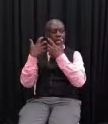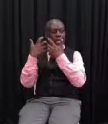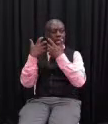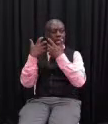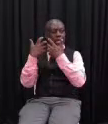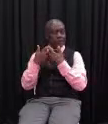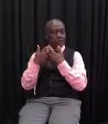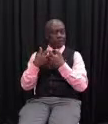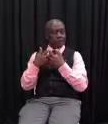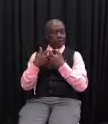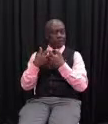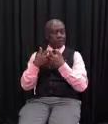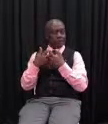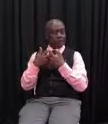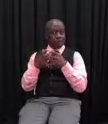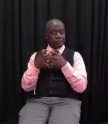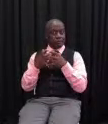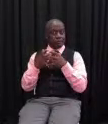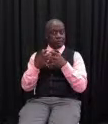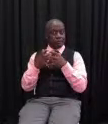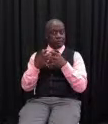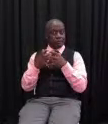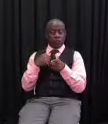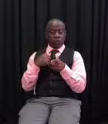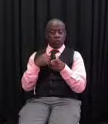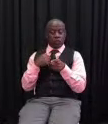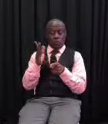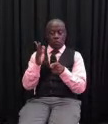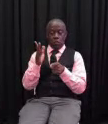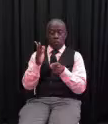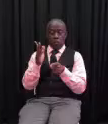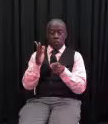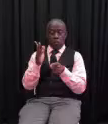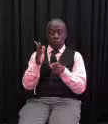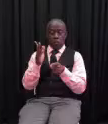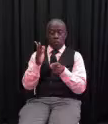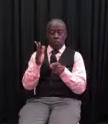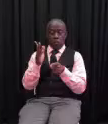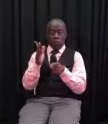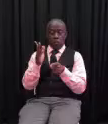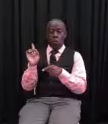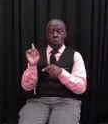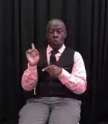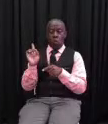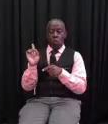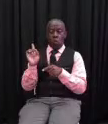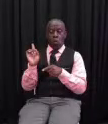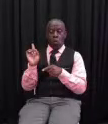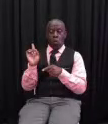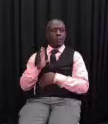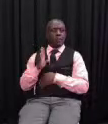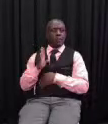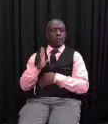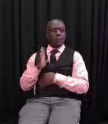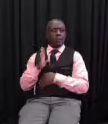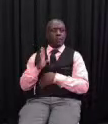that once the board got the provisional signature of the Washington